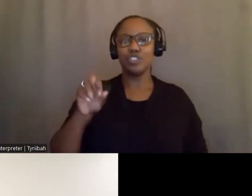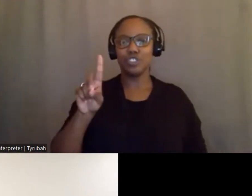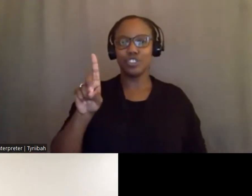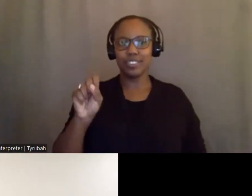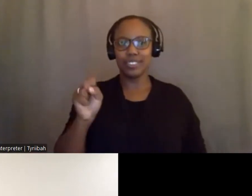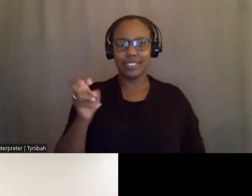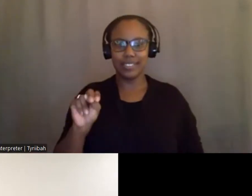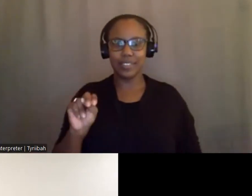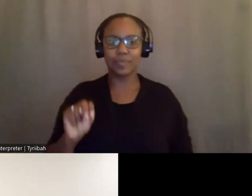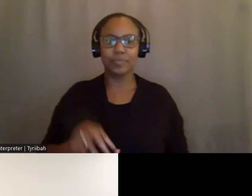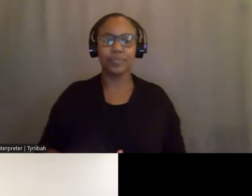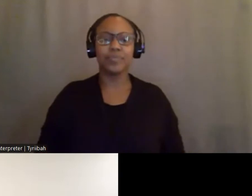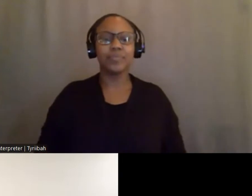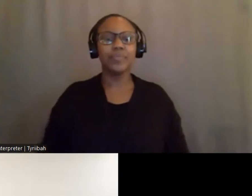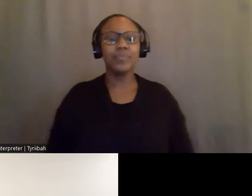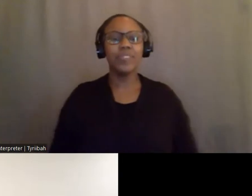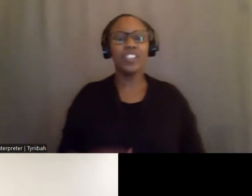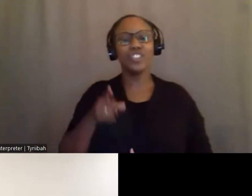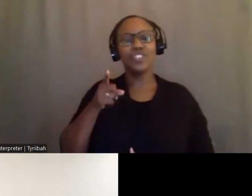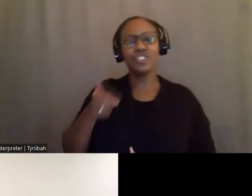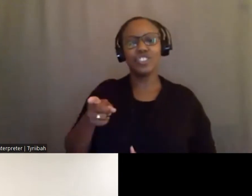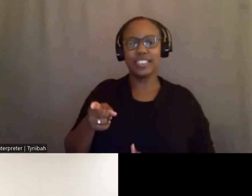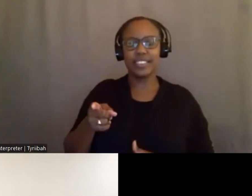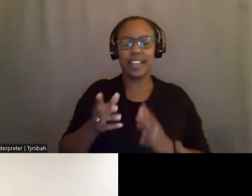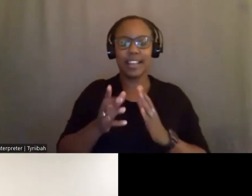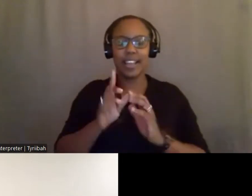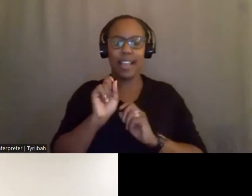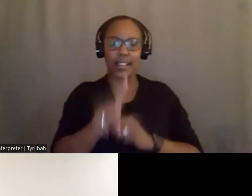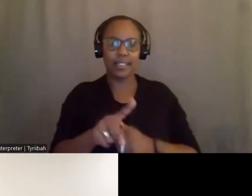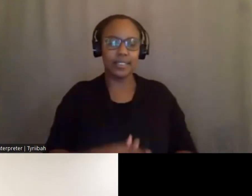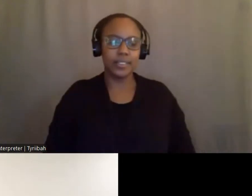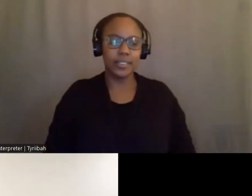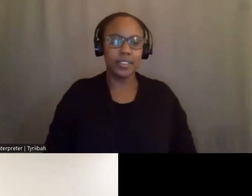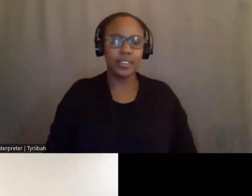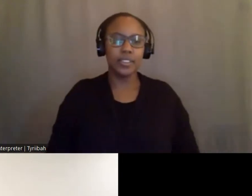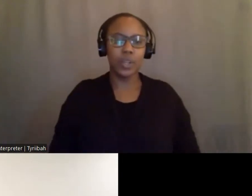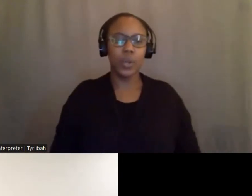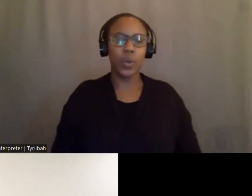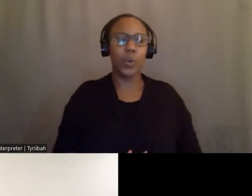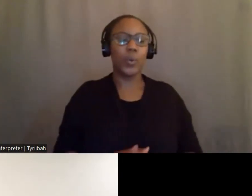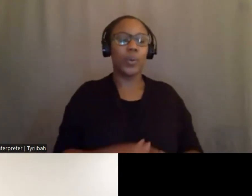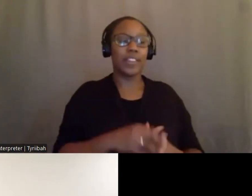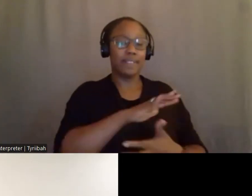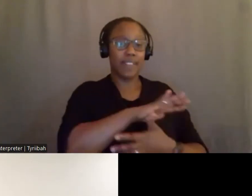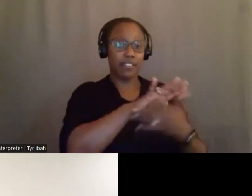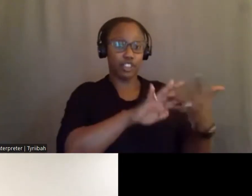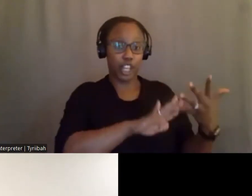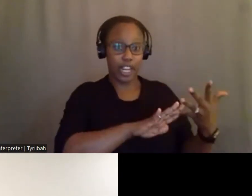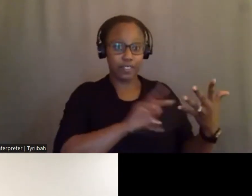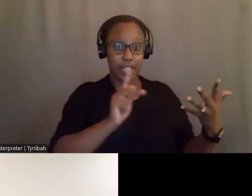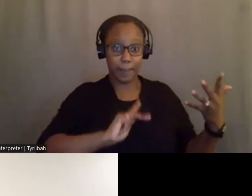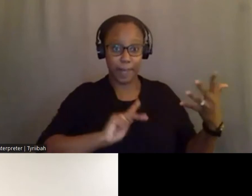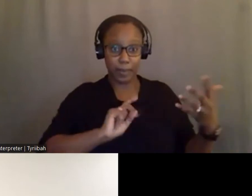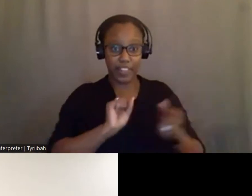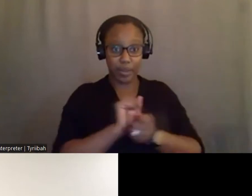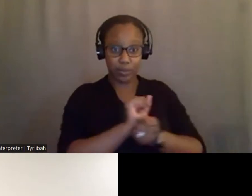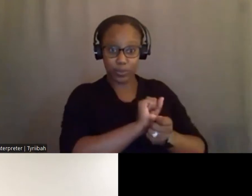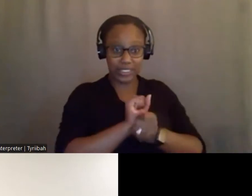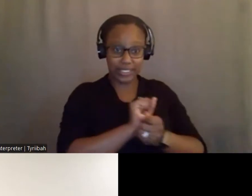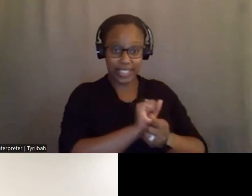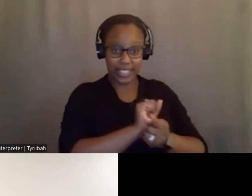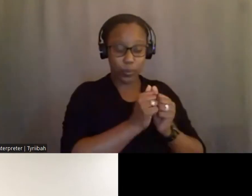so Miss Richardson asks, as enslaved people with the five tribes, was there a way to end their enslavement, or was